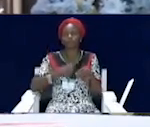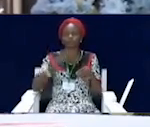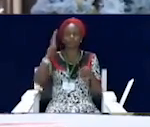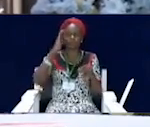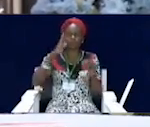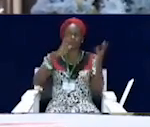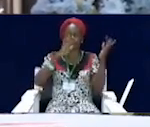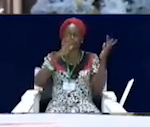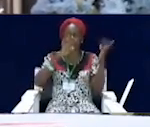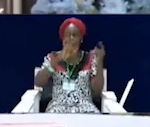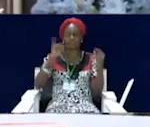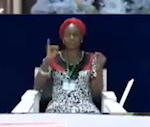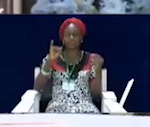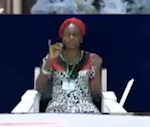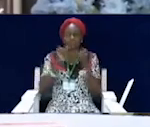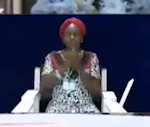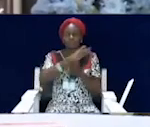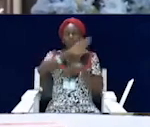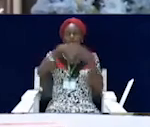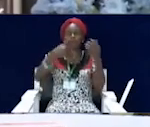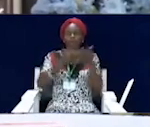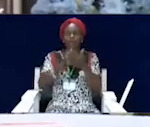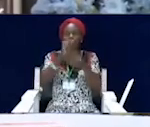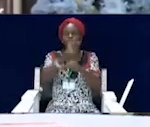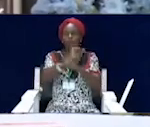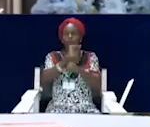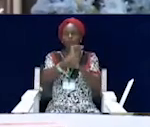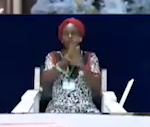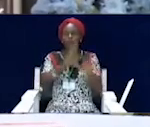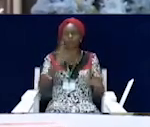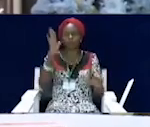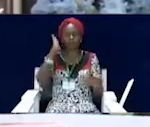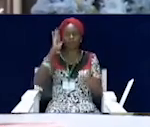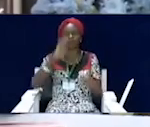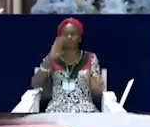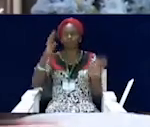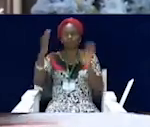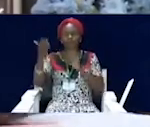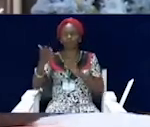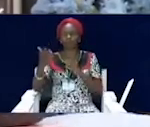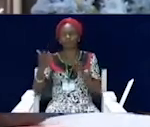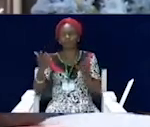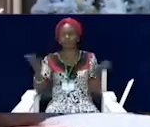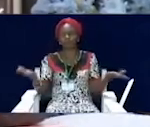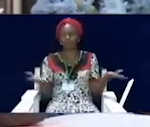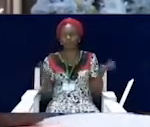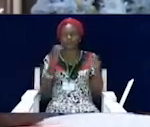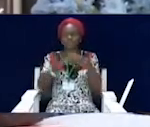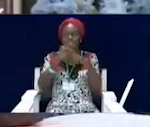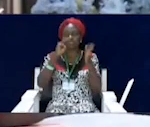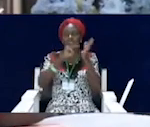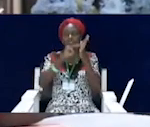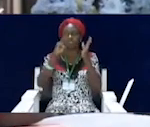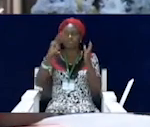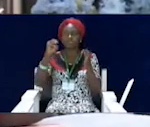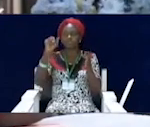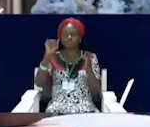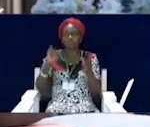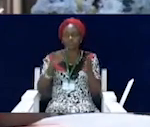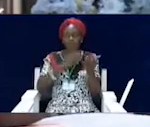expecting that all workers will be present at the May Holy Ghost